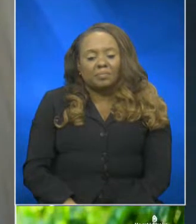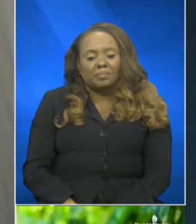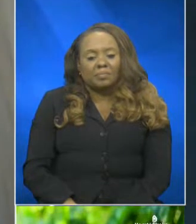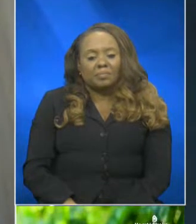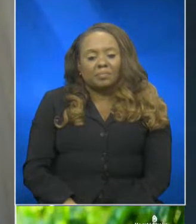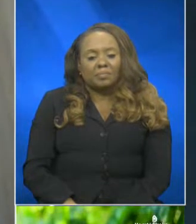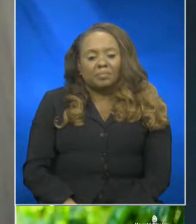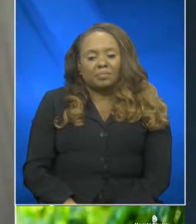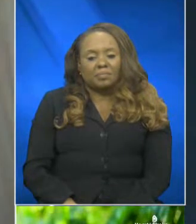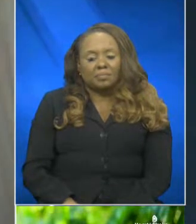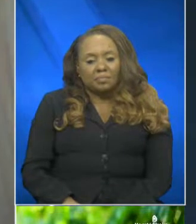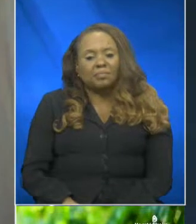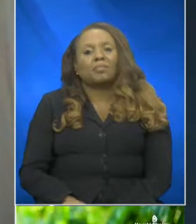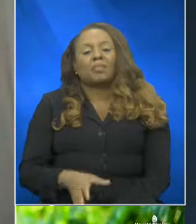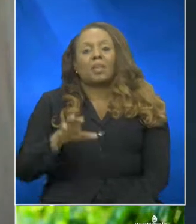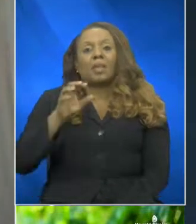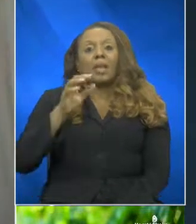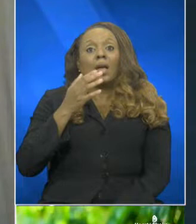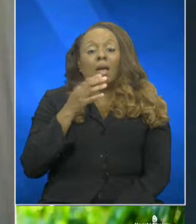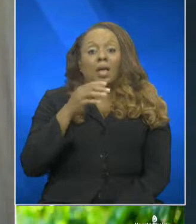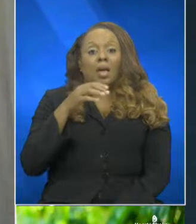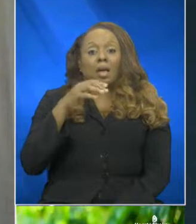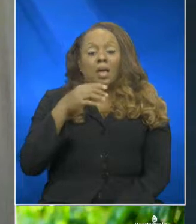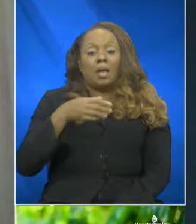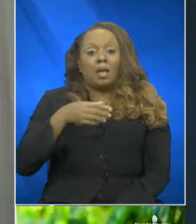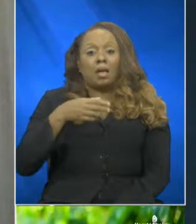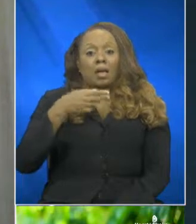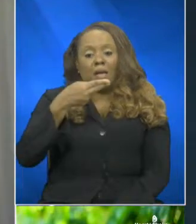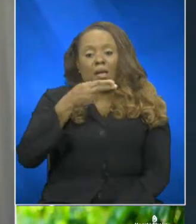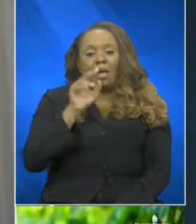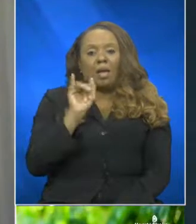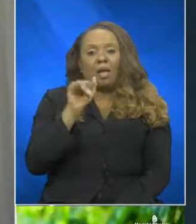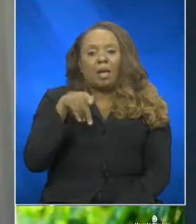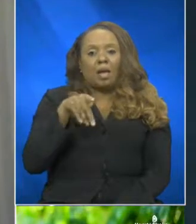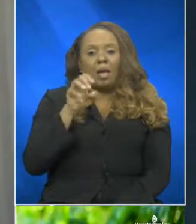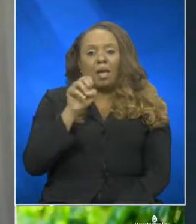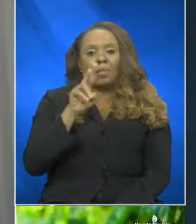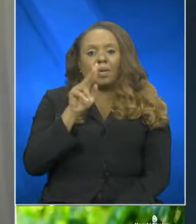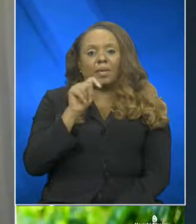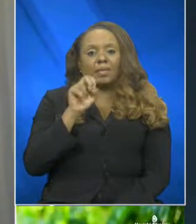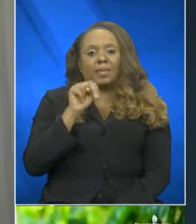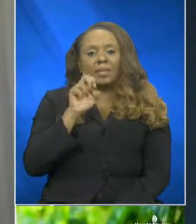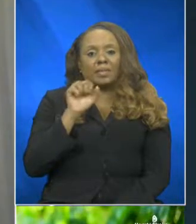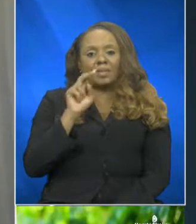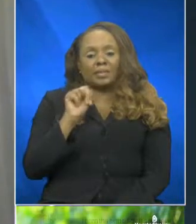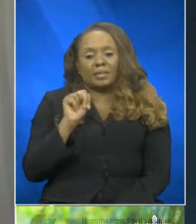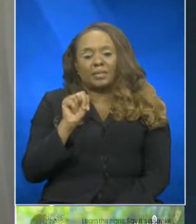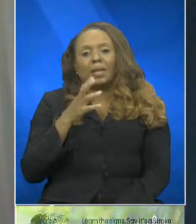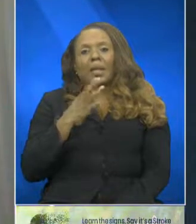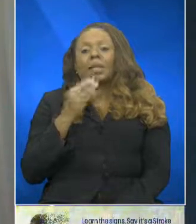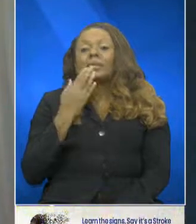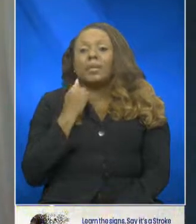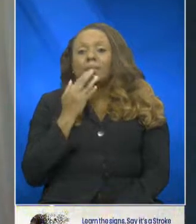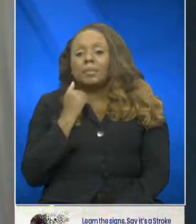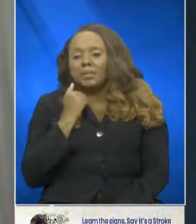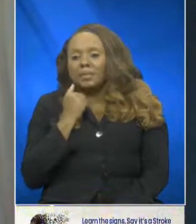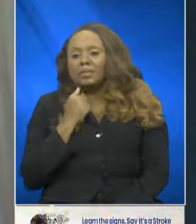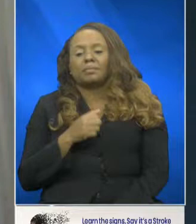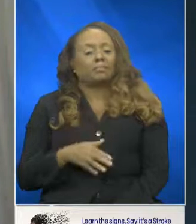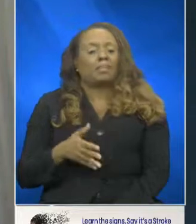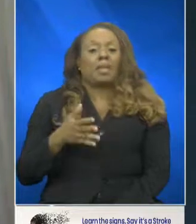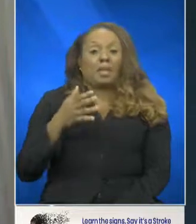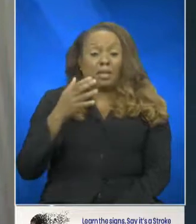is diabetes. Diabetes is a diabetic has a 4 times more